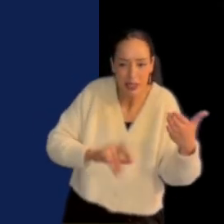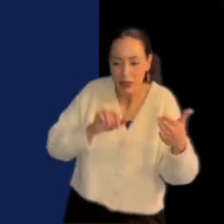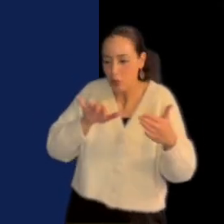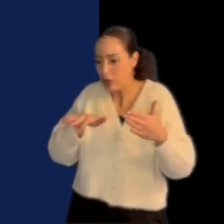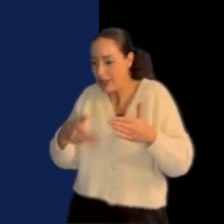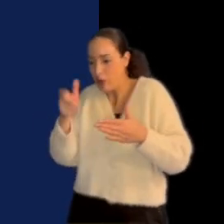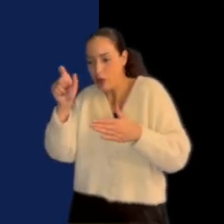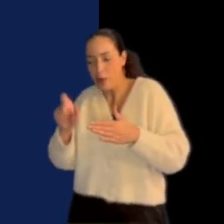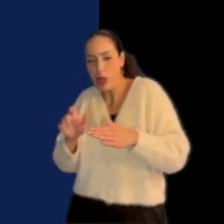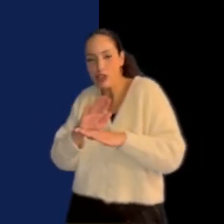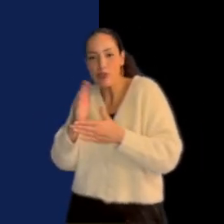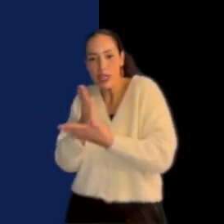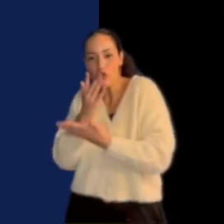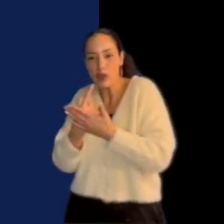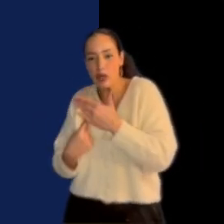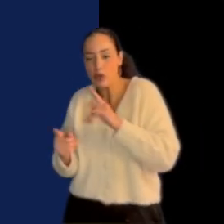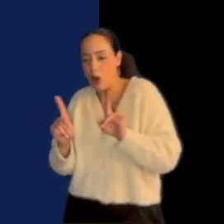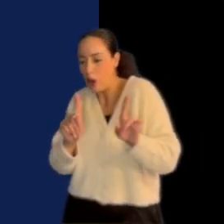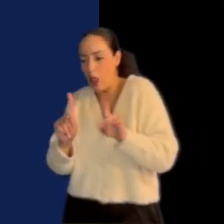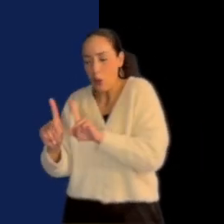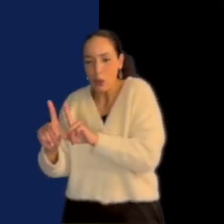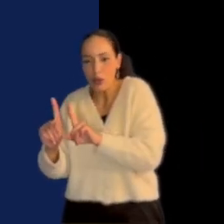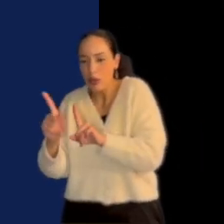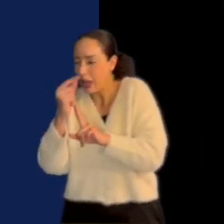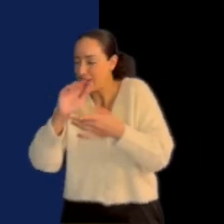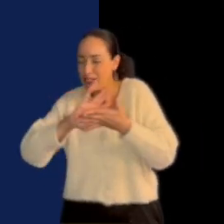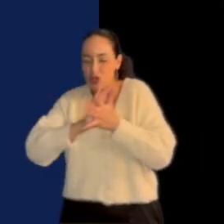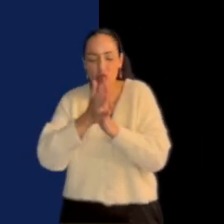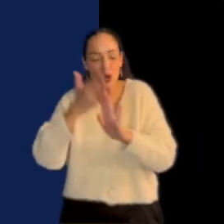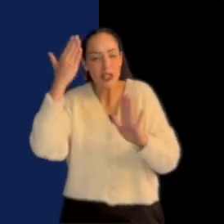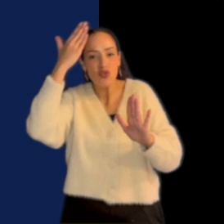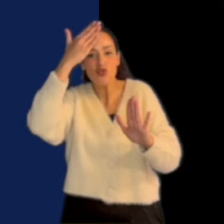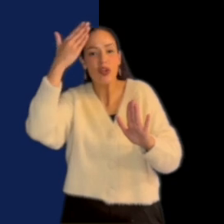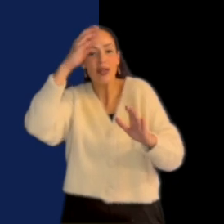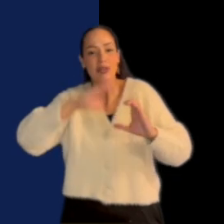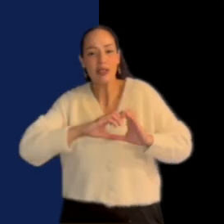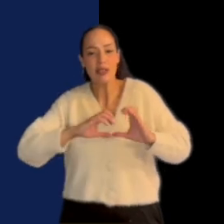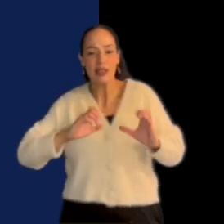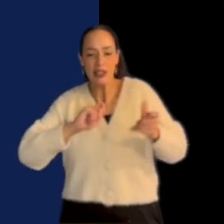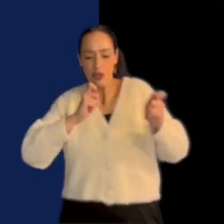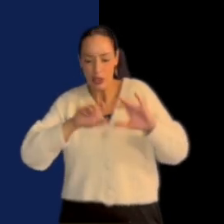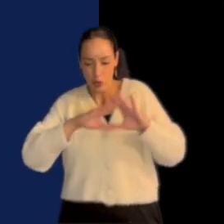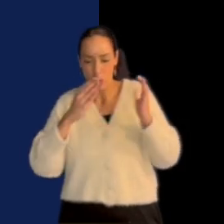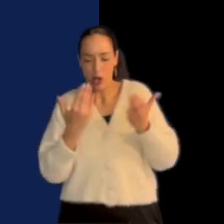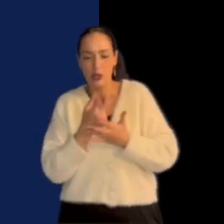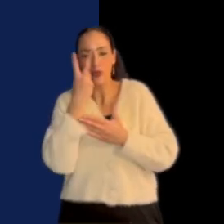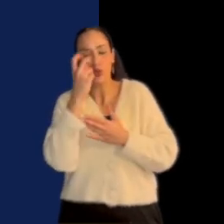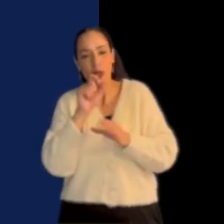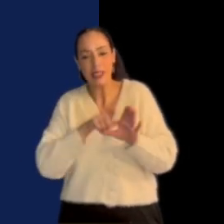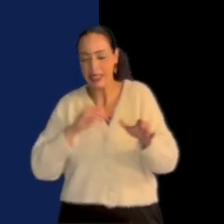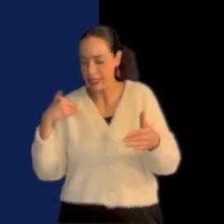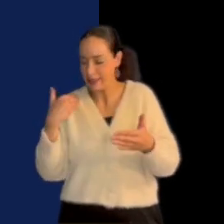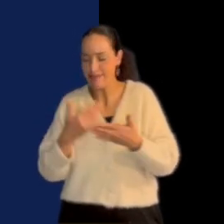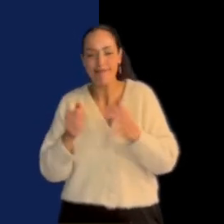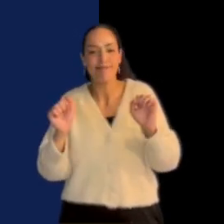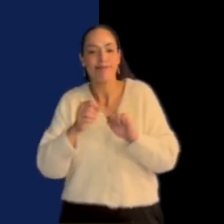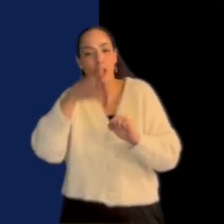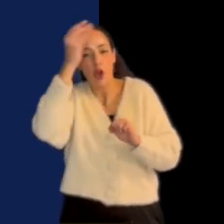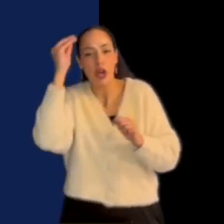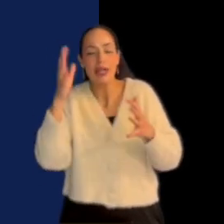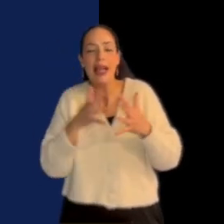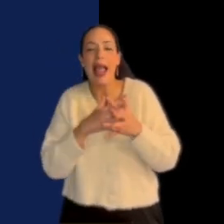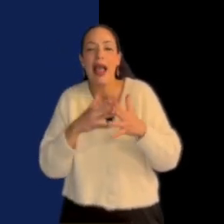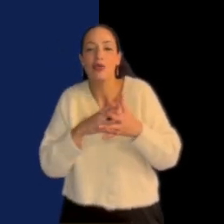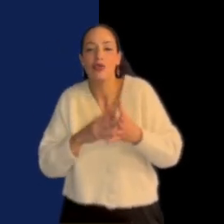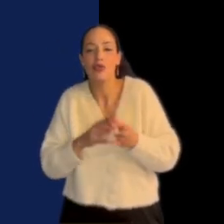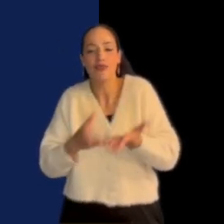our worlds. After 2 decades, I have not yet learnt how to eradicate these effects, only how to live with and around them, to know that